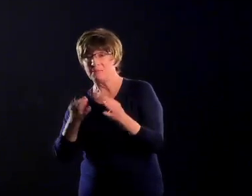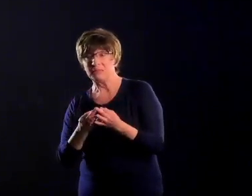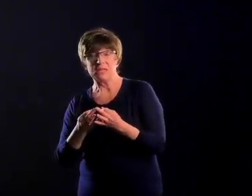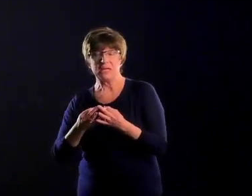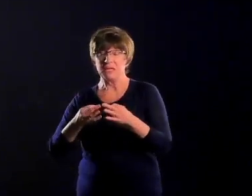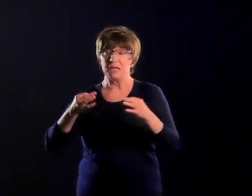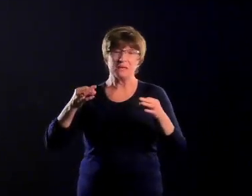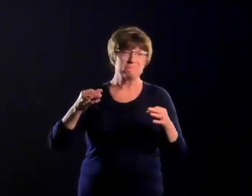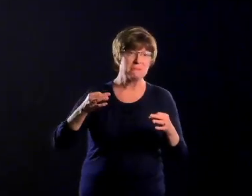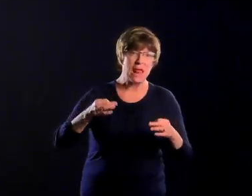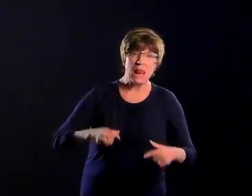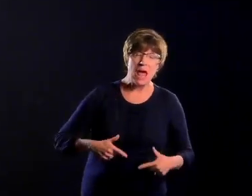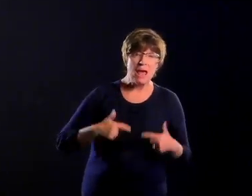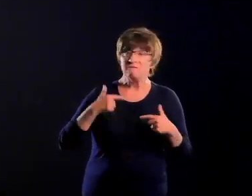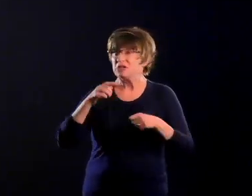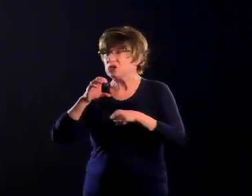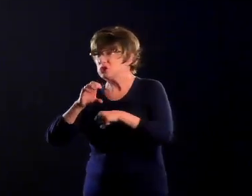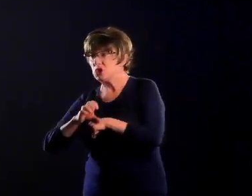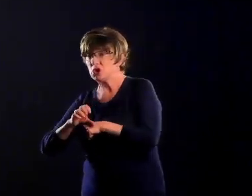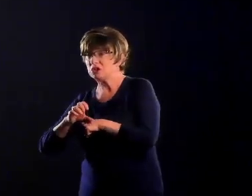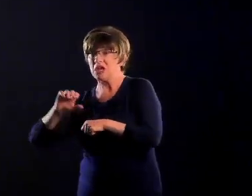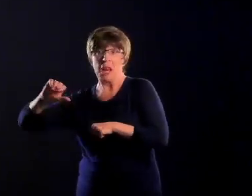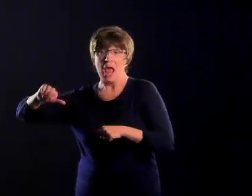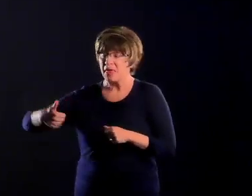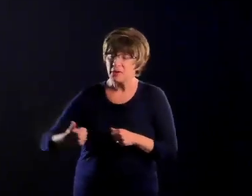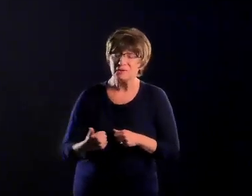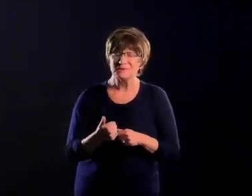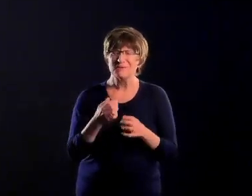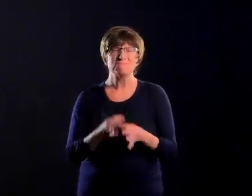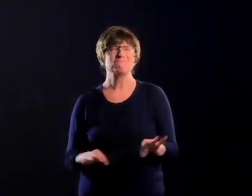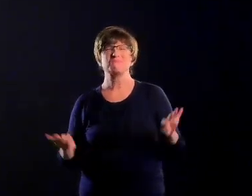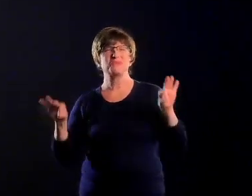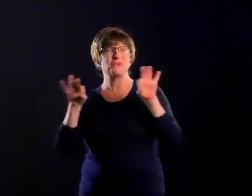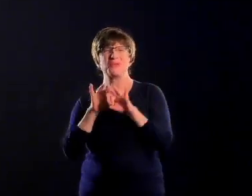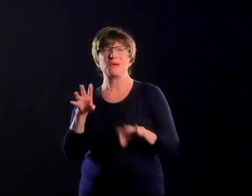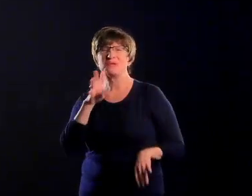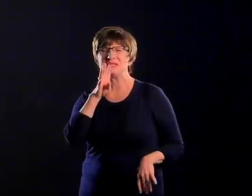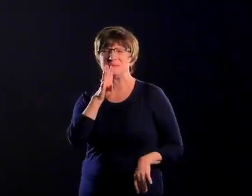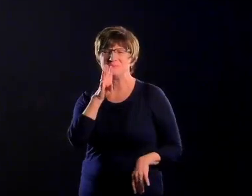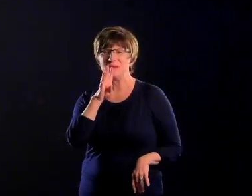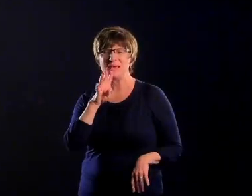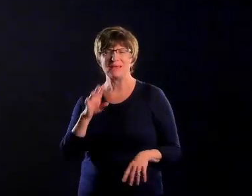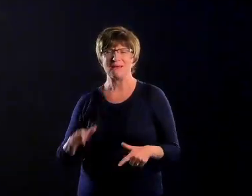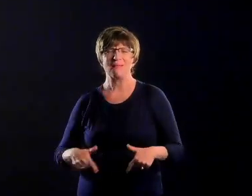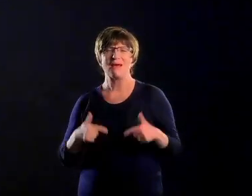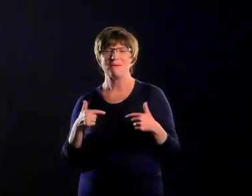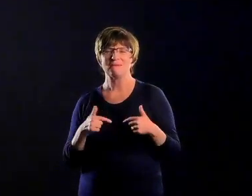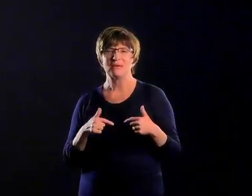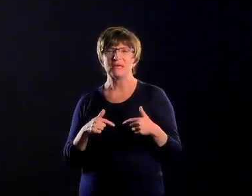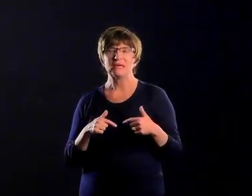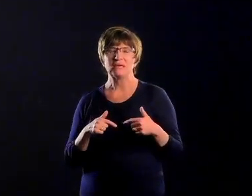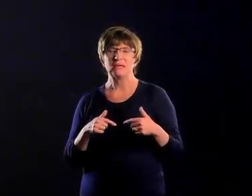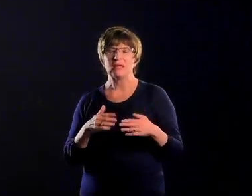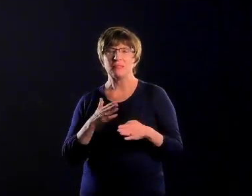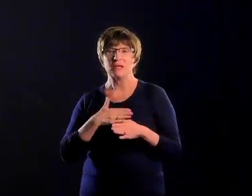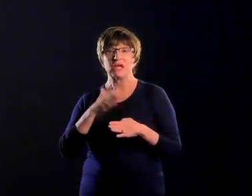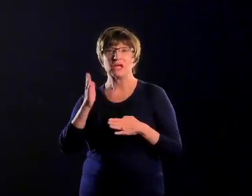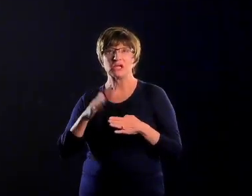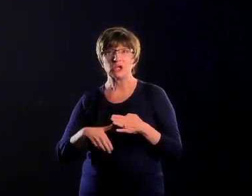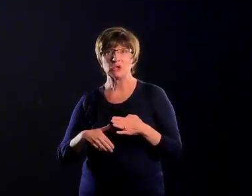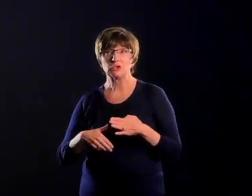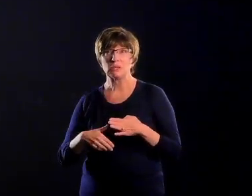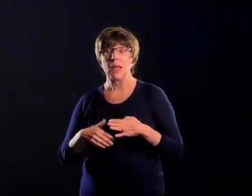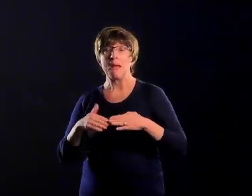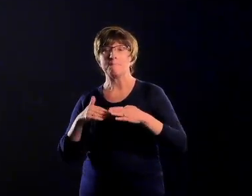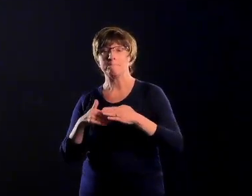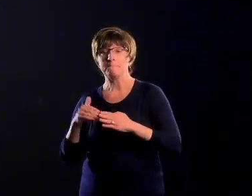our church. It is so important that we speak life. So our conclusion today, very simply, is build your life on the